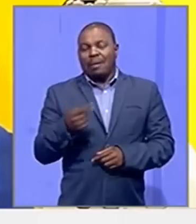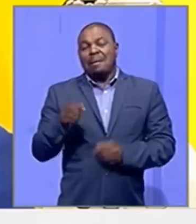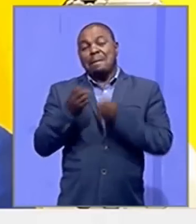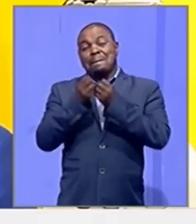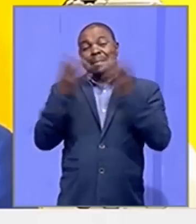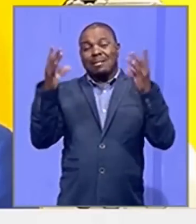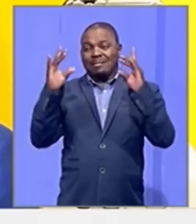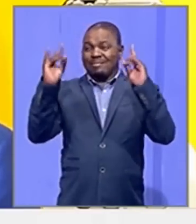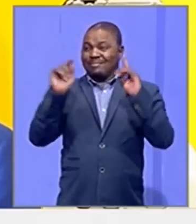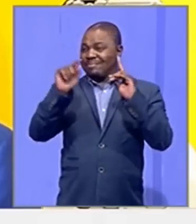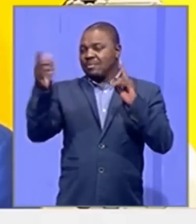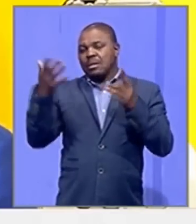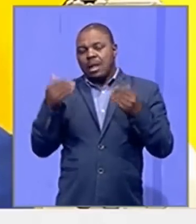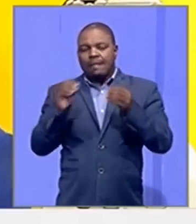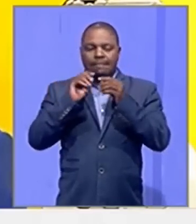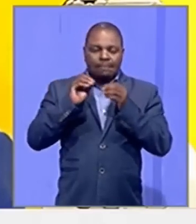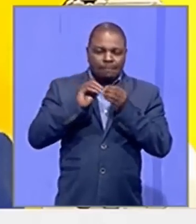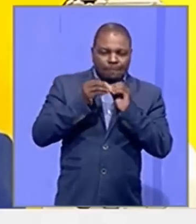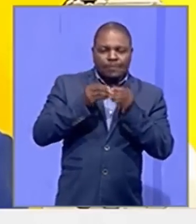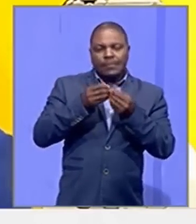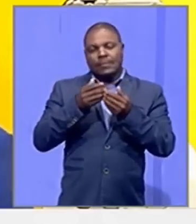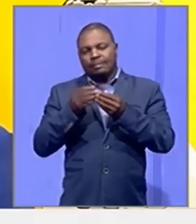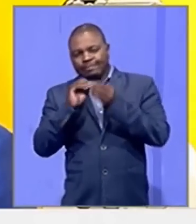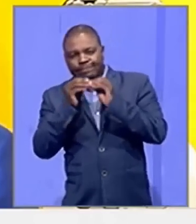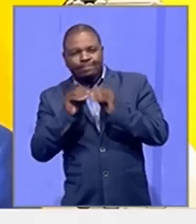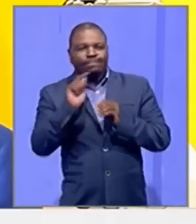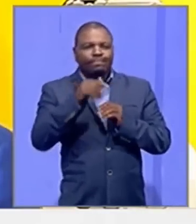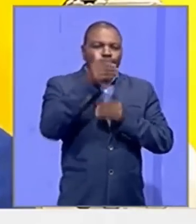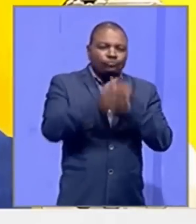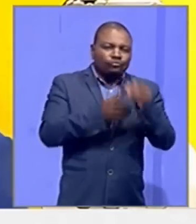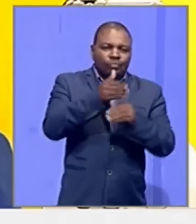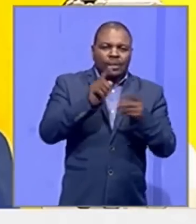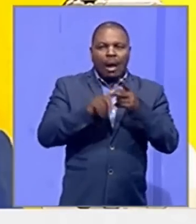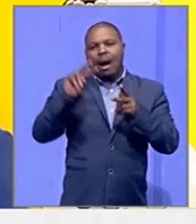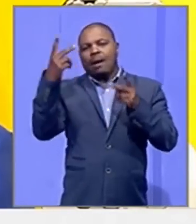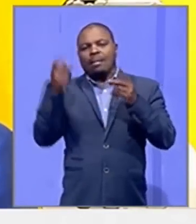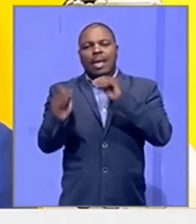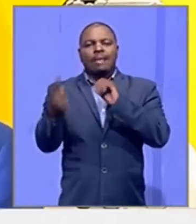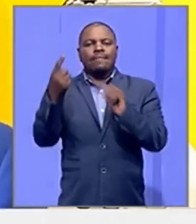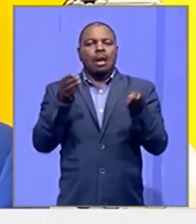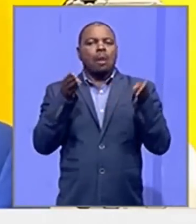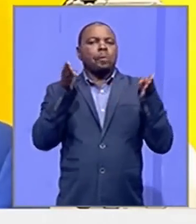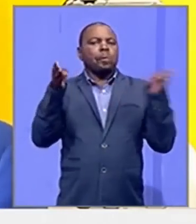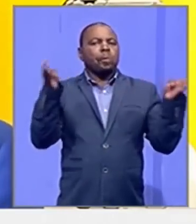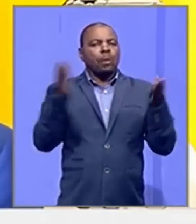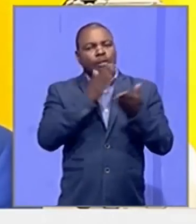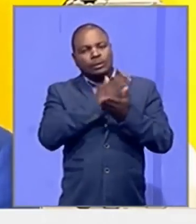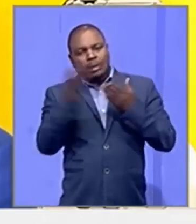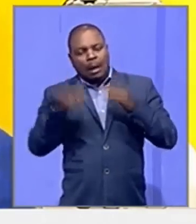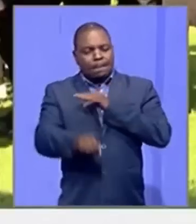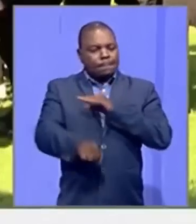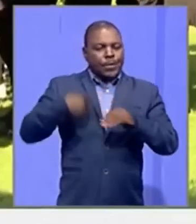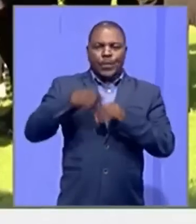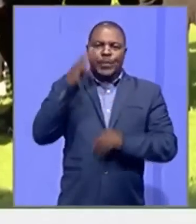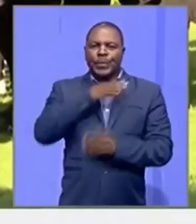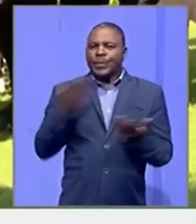Some of them indicated that they unfortunately they had other events going on, and some of them did not have backup